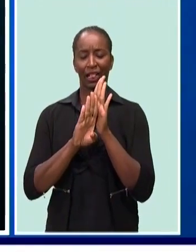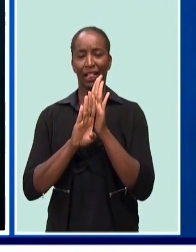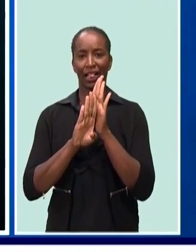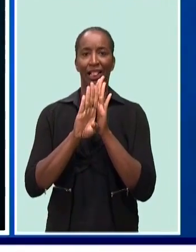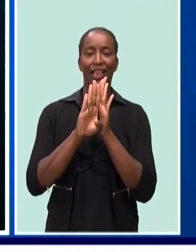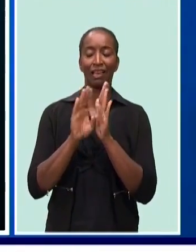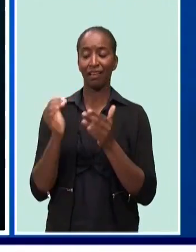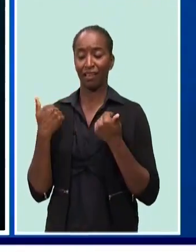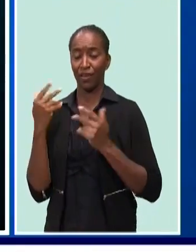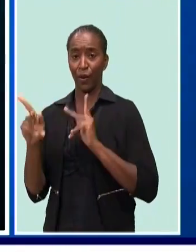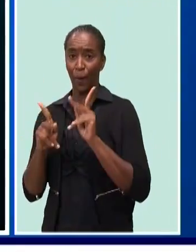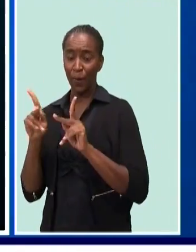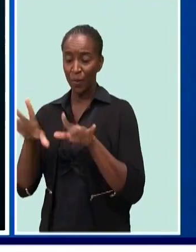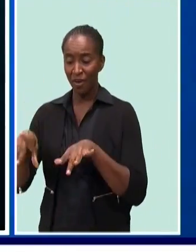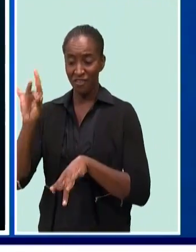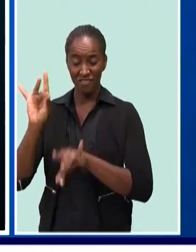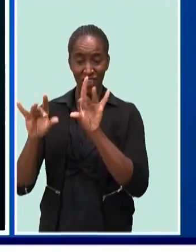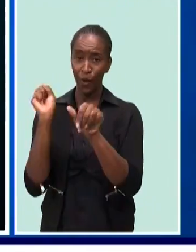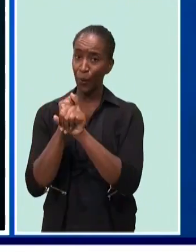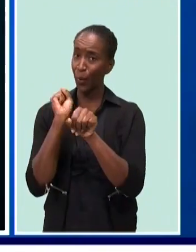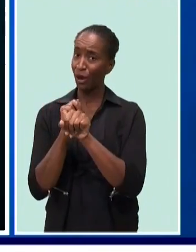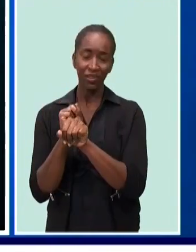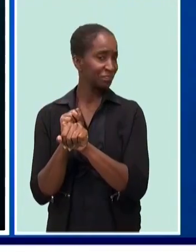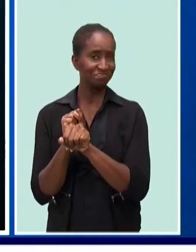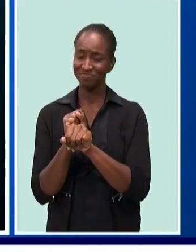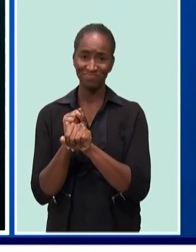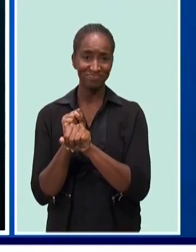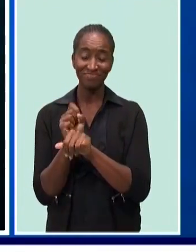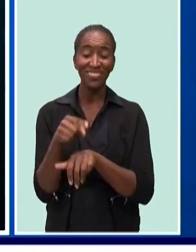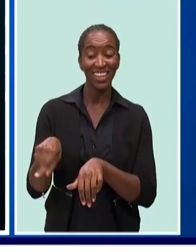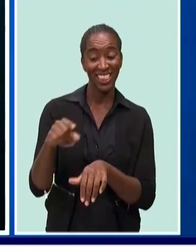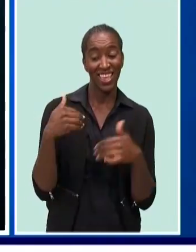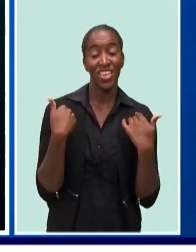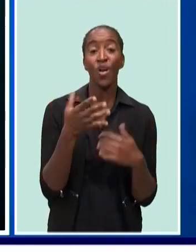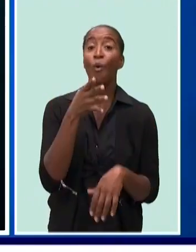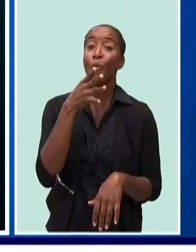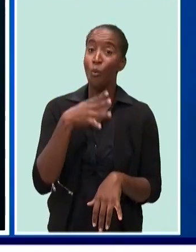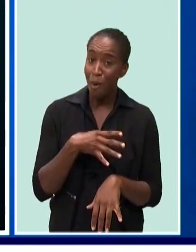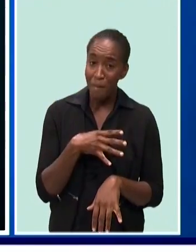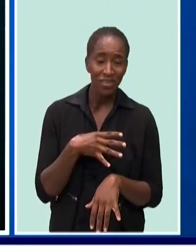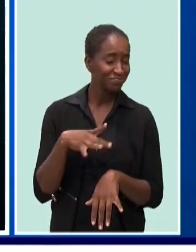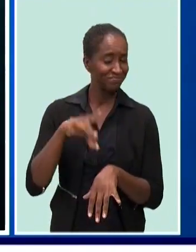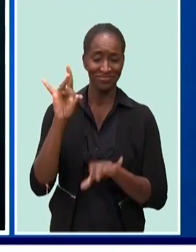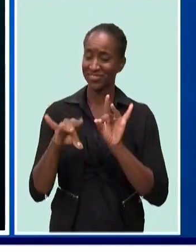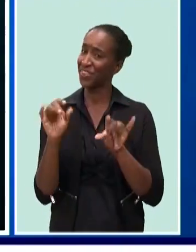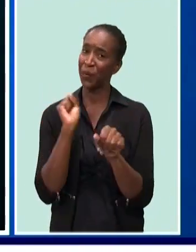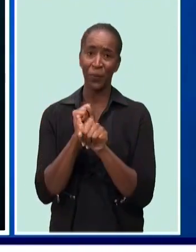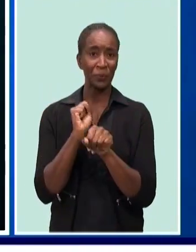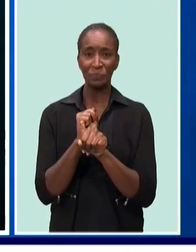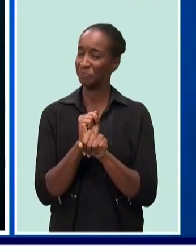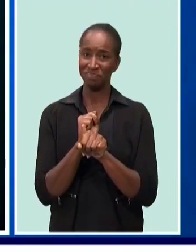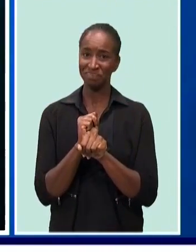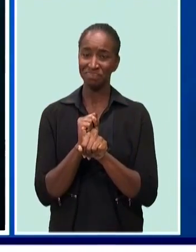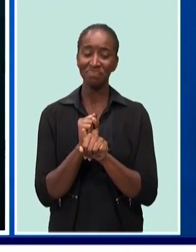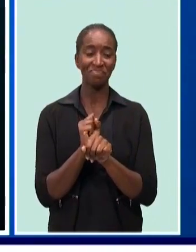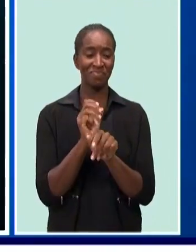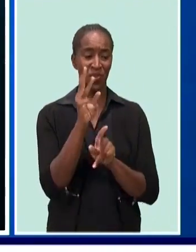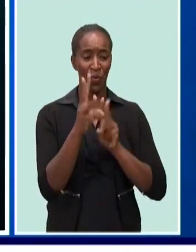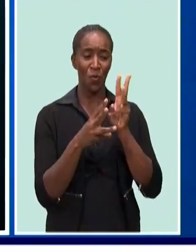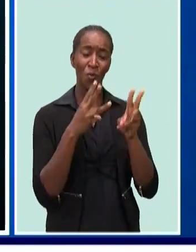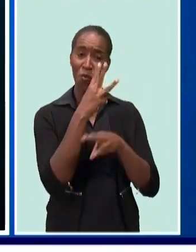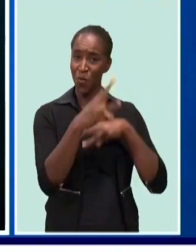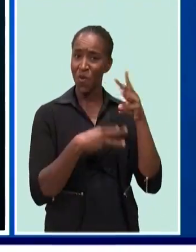women. The study revealed that young youth unemployment levels throughout the region are among the highest in the